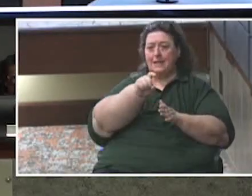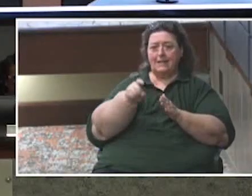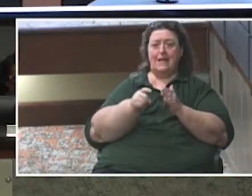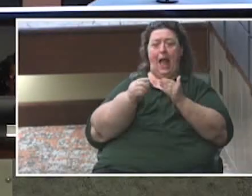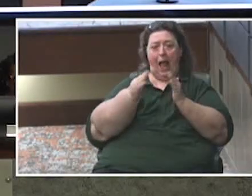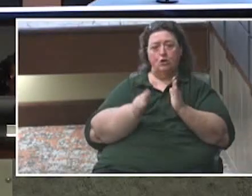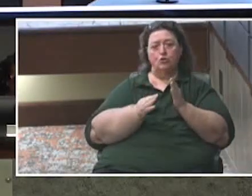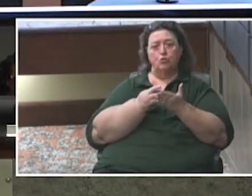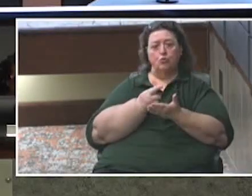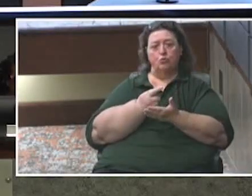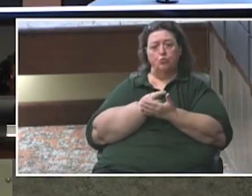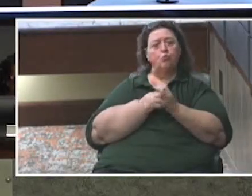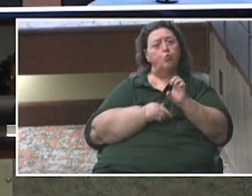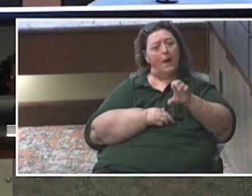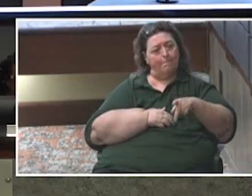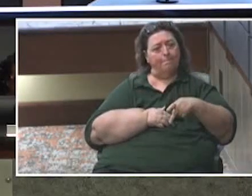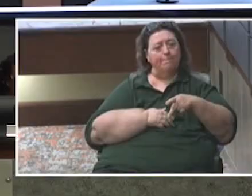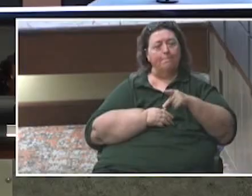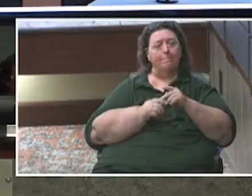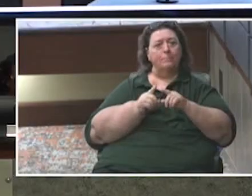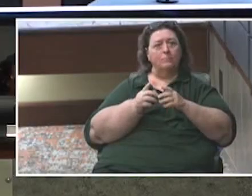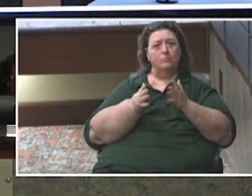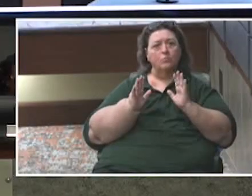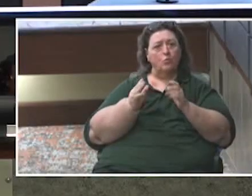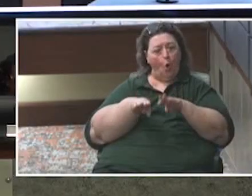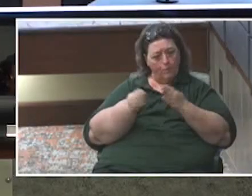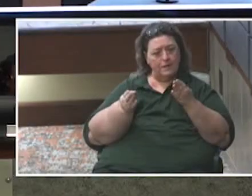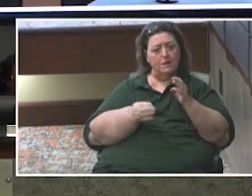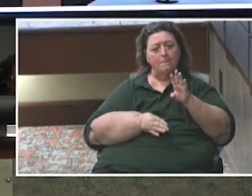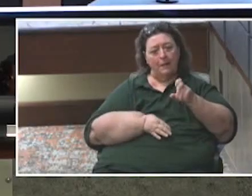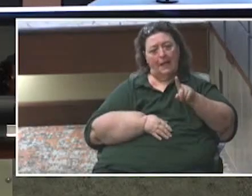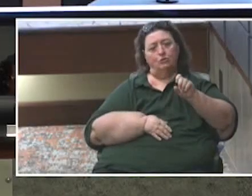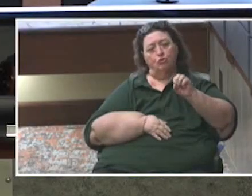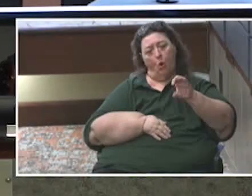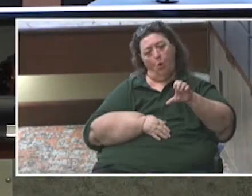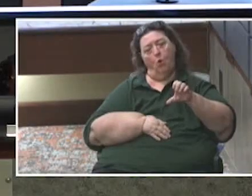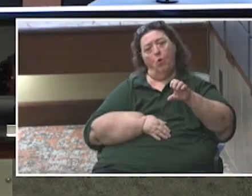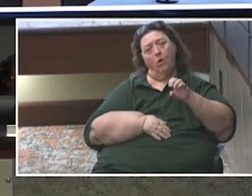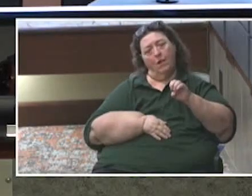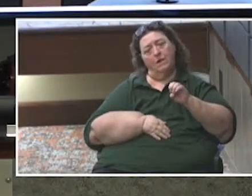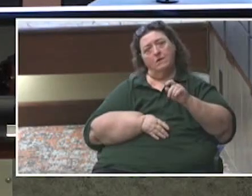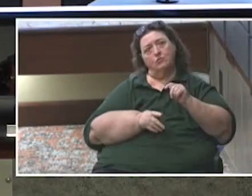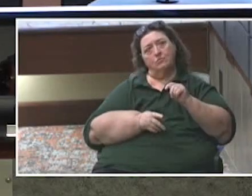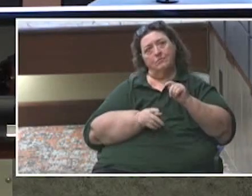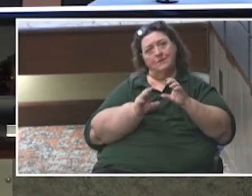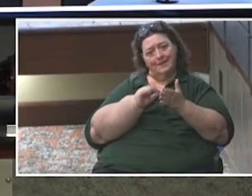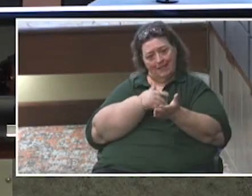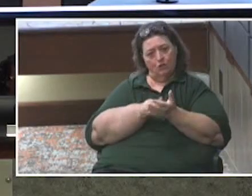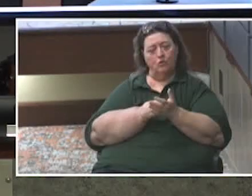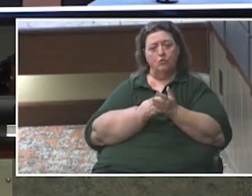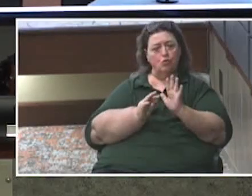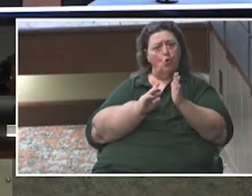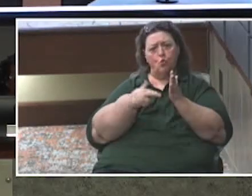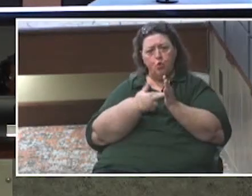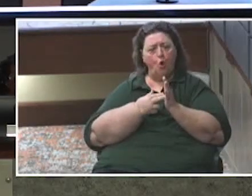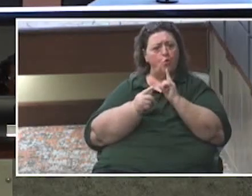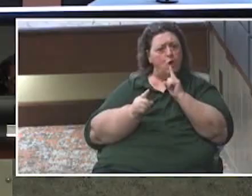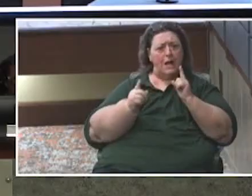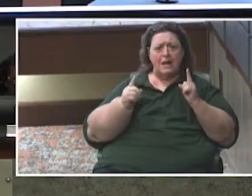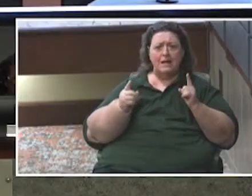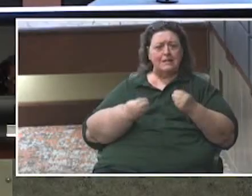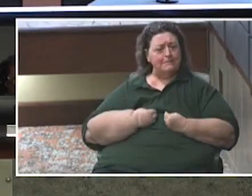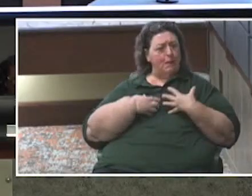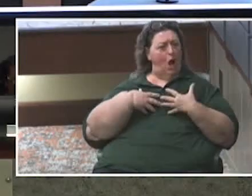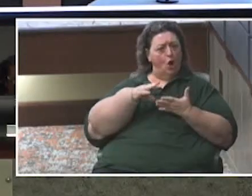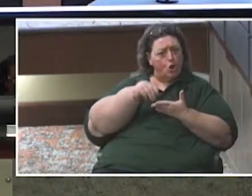Reps for the grand opening and transformation of the Bledsoe Miller Community Center into the new STEAM facility for its role in inspiring, learning, and